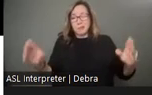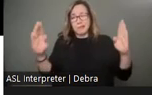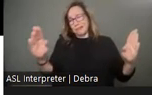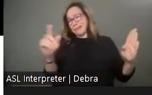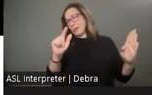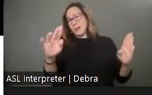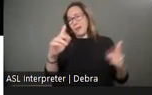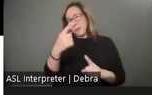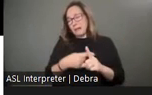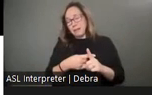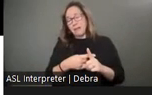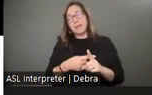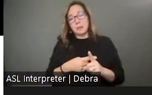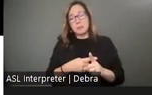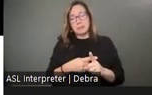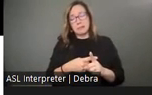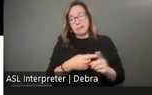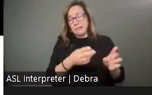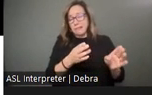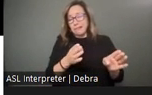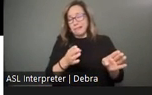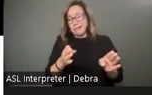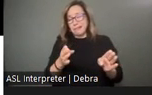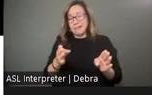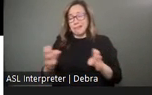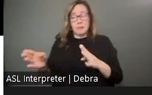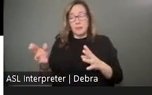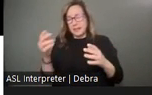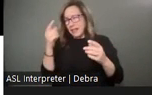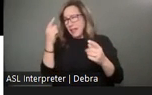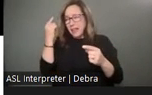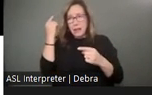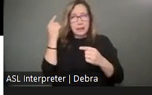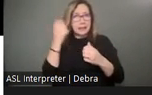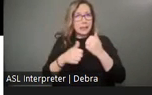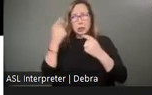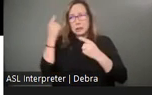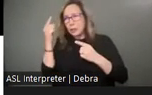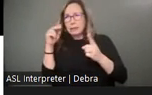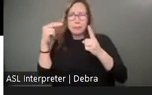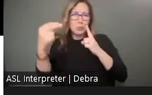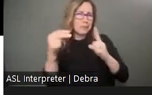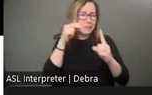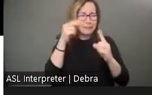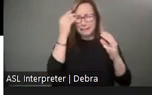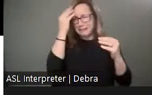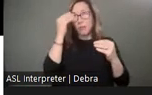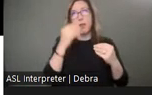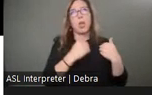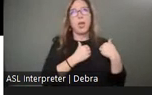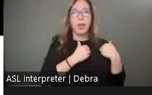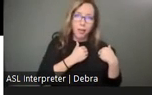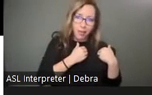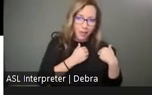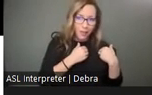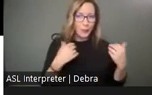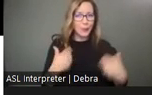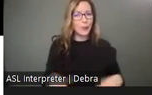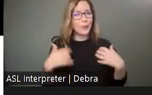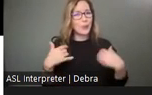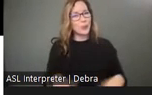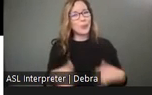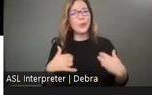period. You know, just taking in every consideration, thinking of everything. It's a big burden to carry, and it's